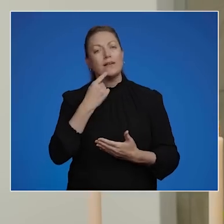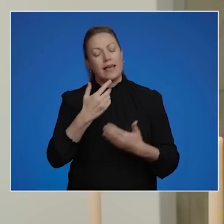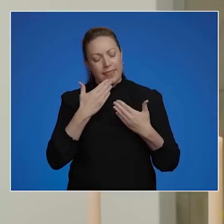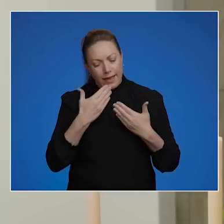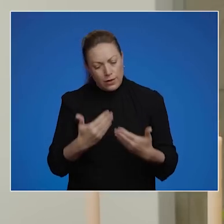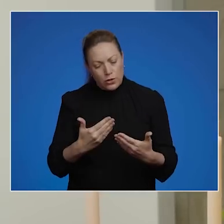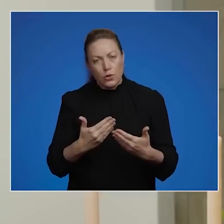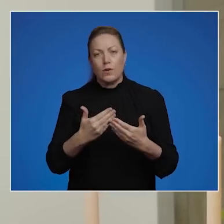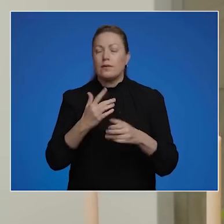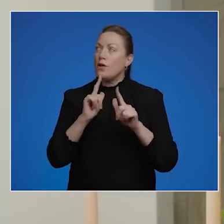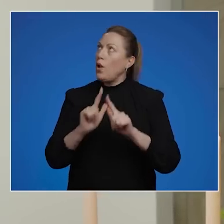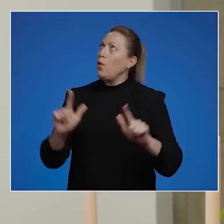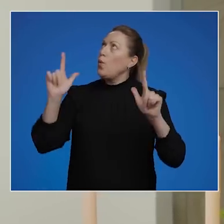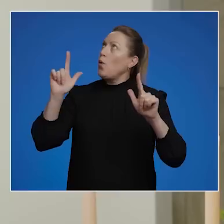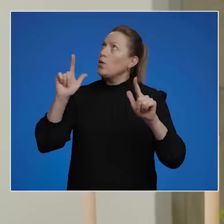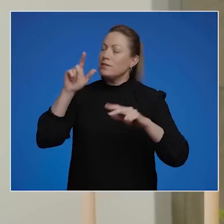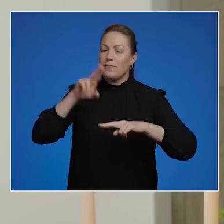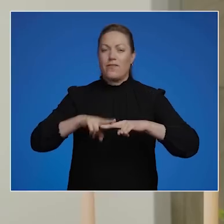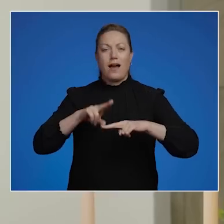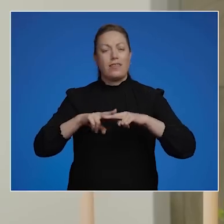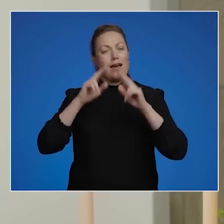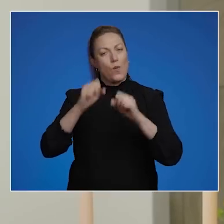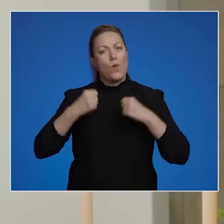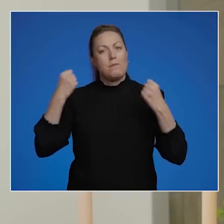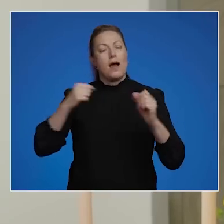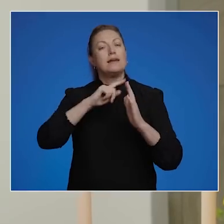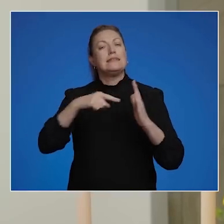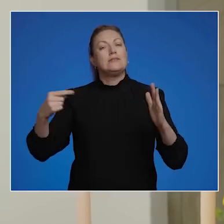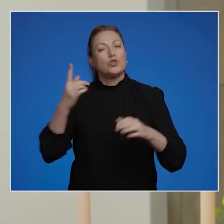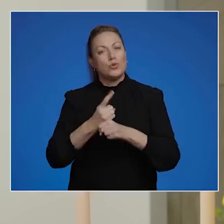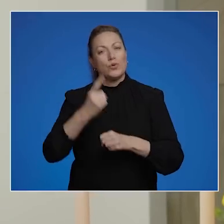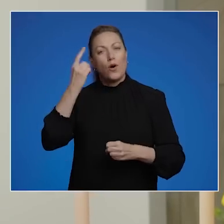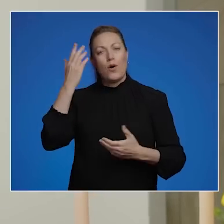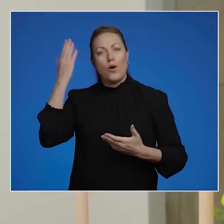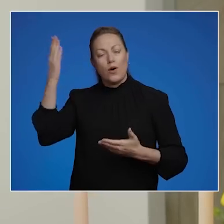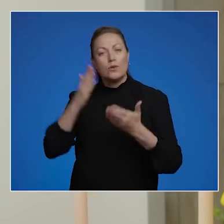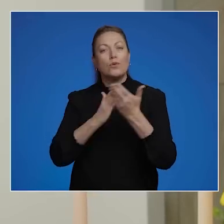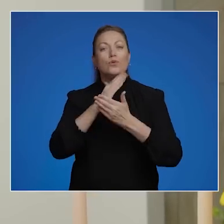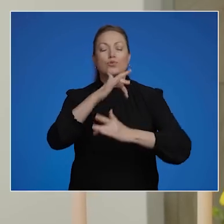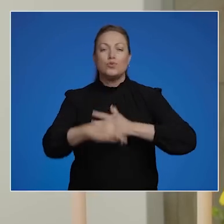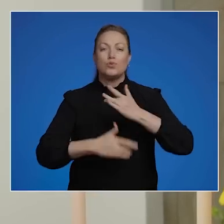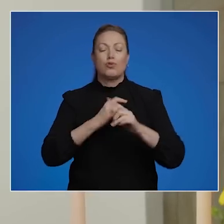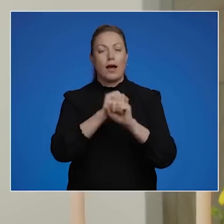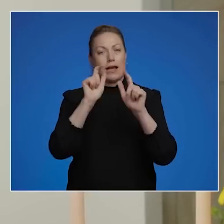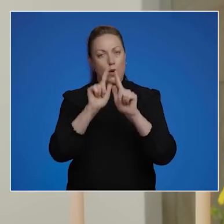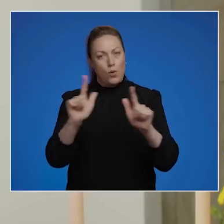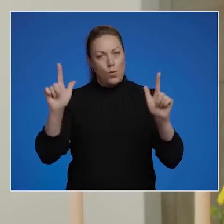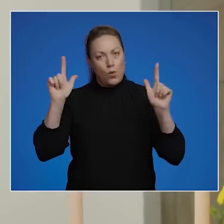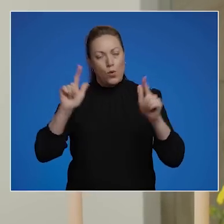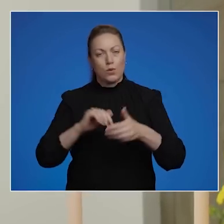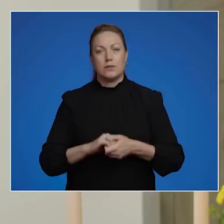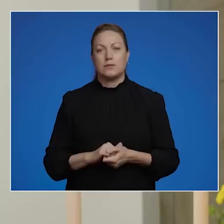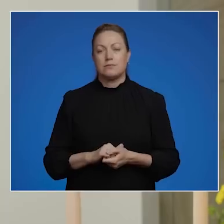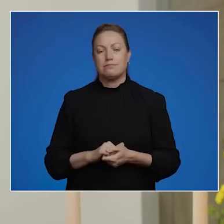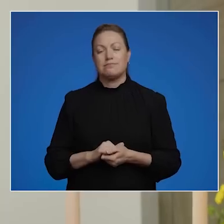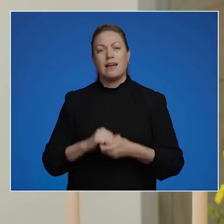to give you thanks, Lord, Father, Almighty and eternal God, through Christ our Lord. For through